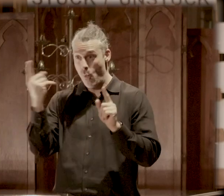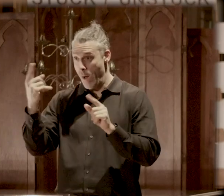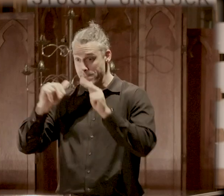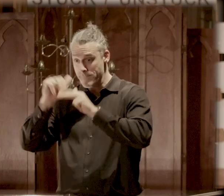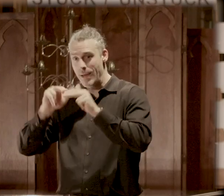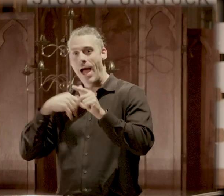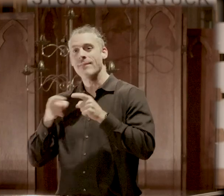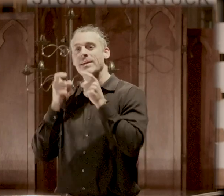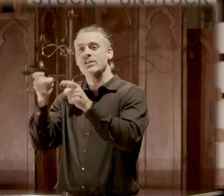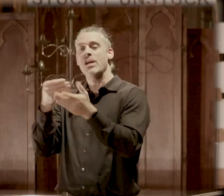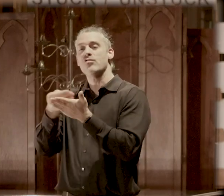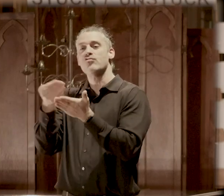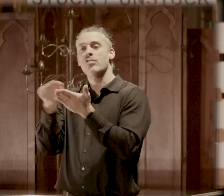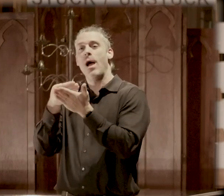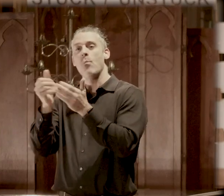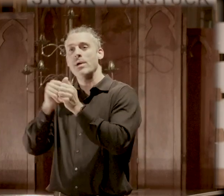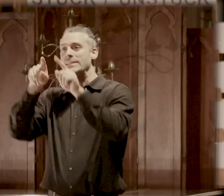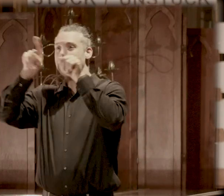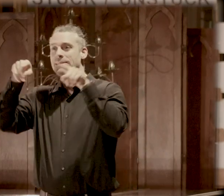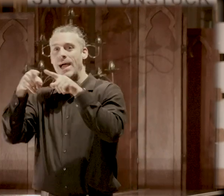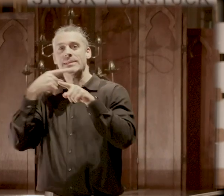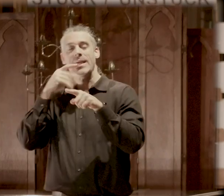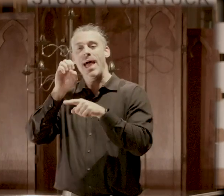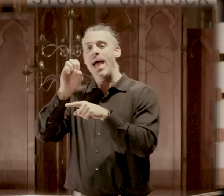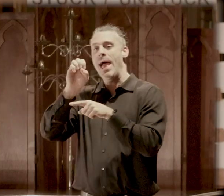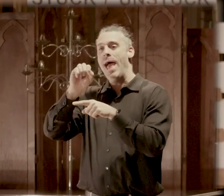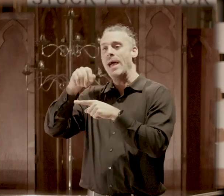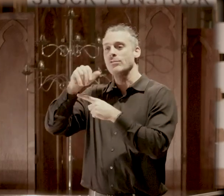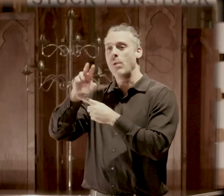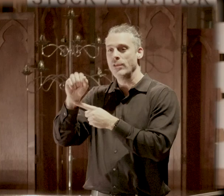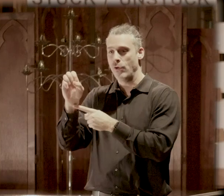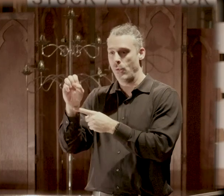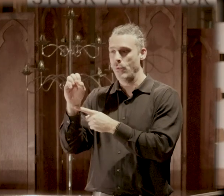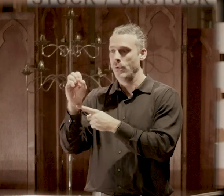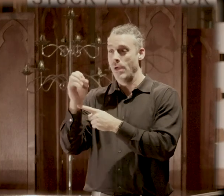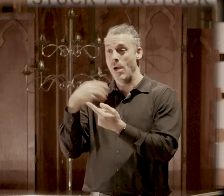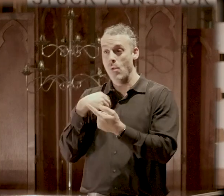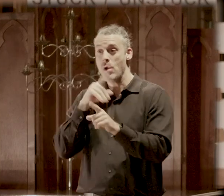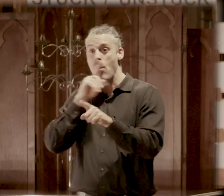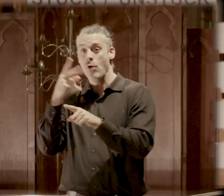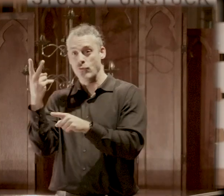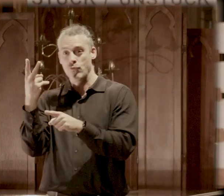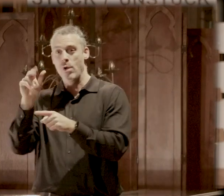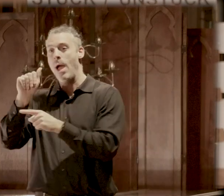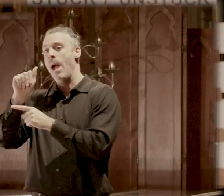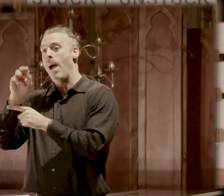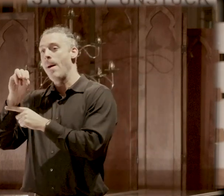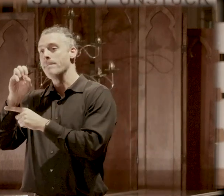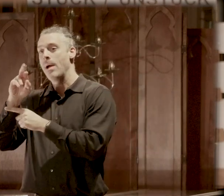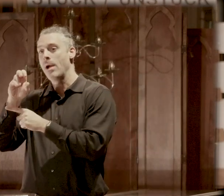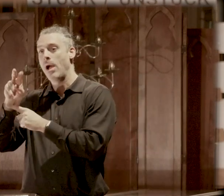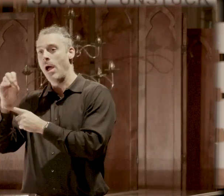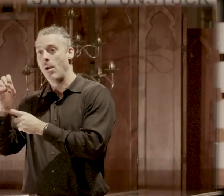one of them was a gift shop with a sign outside that said espresso. And we went in and we ordered 2 Americanos.